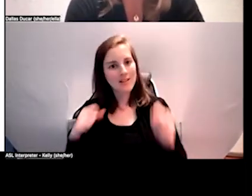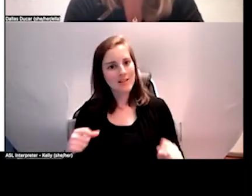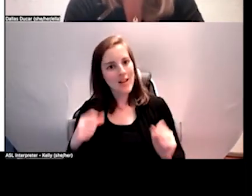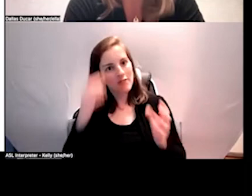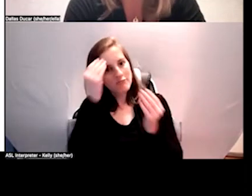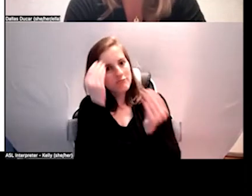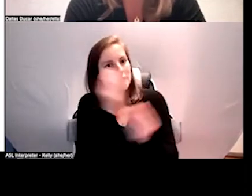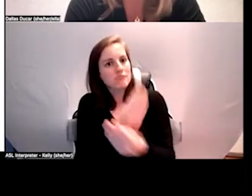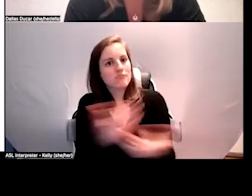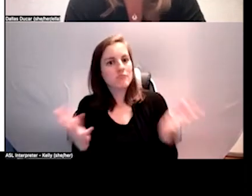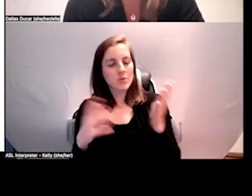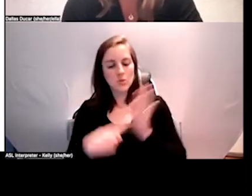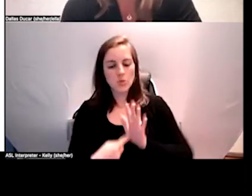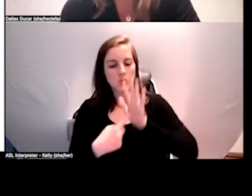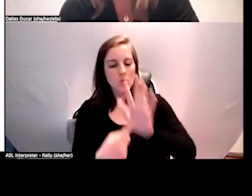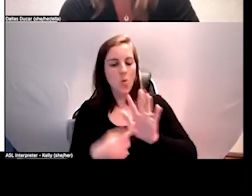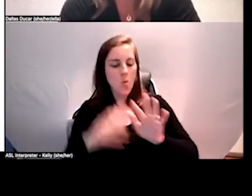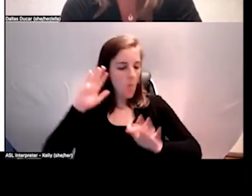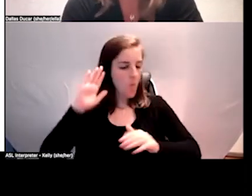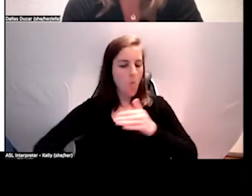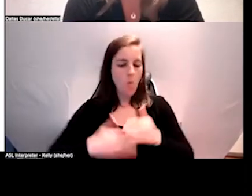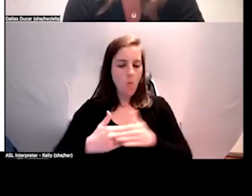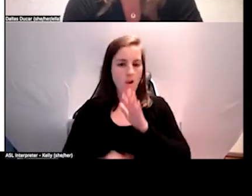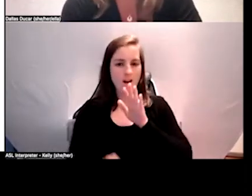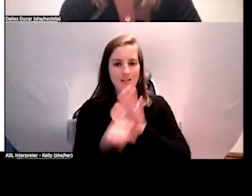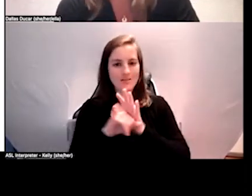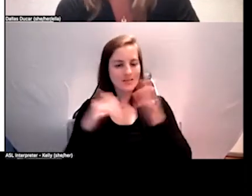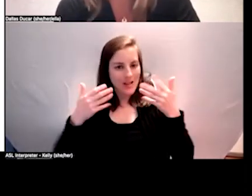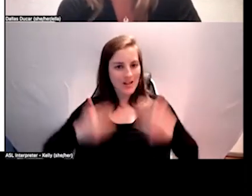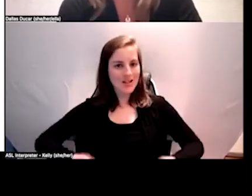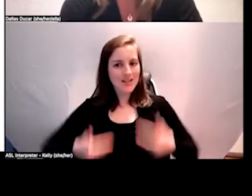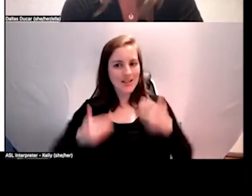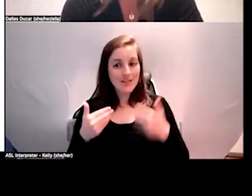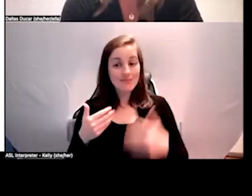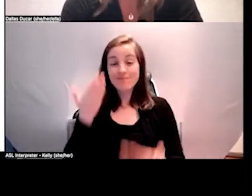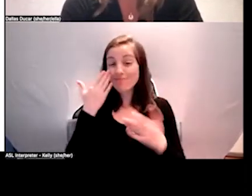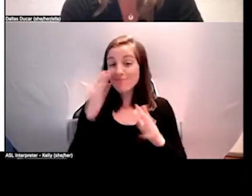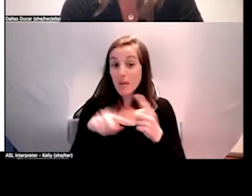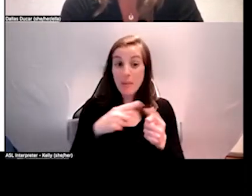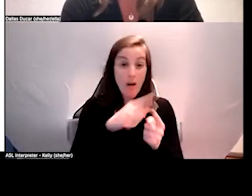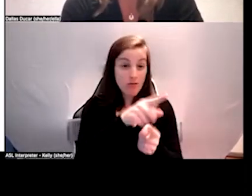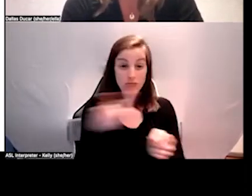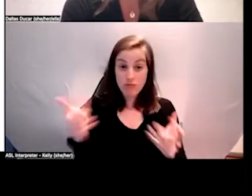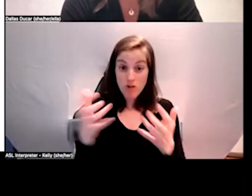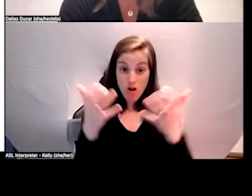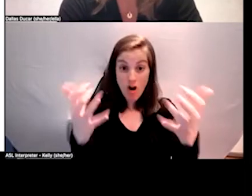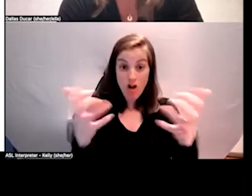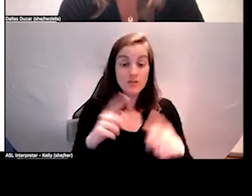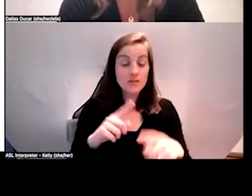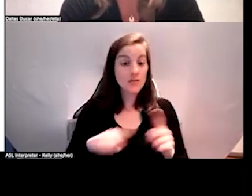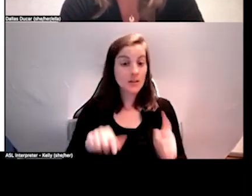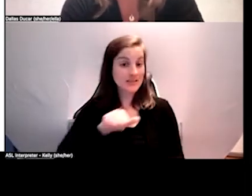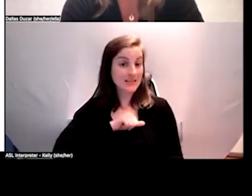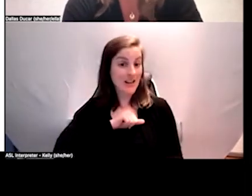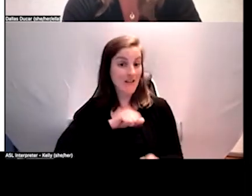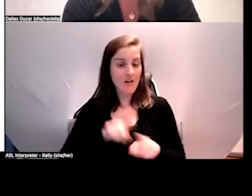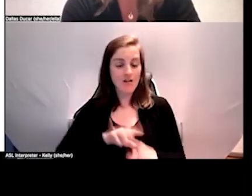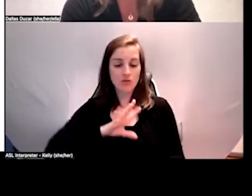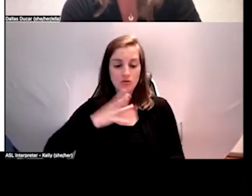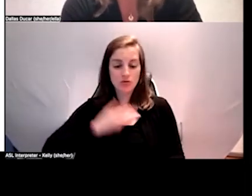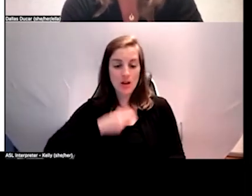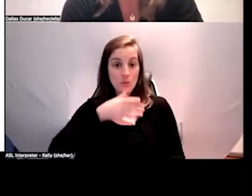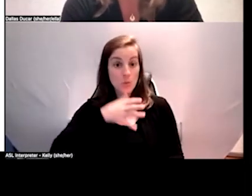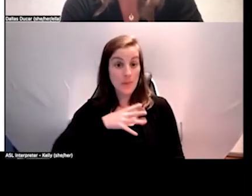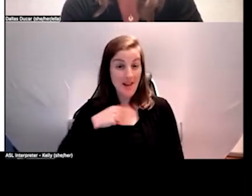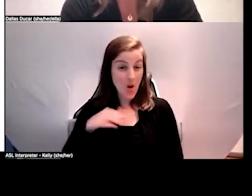your whole identity. And I don't know about other folks here, but myself as a trans woman growing up in Central